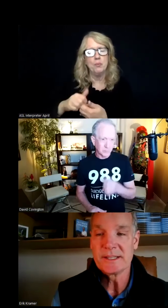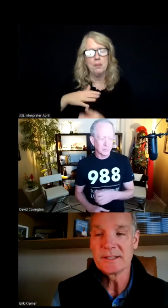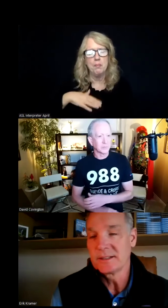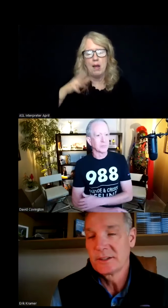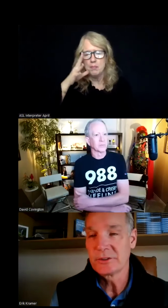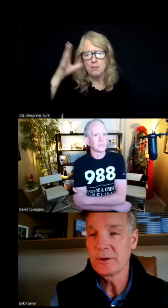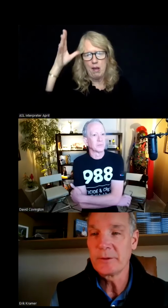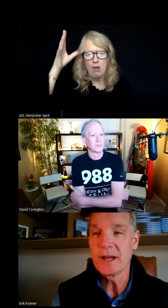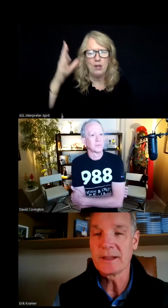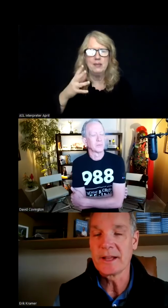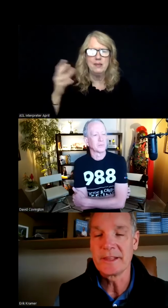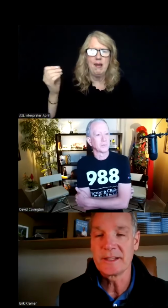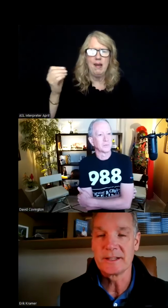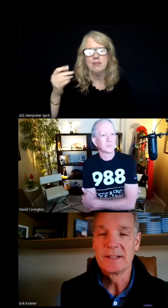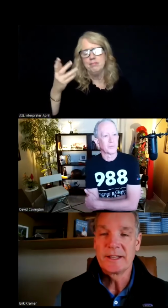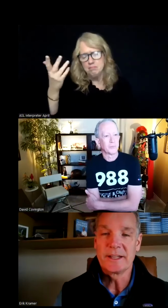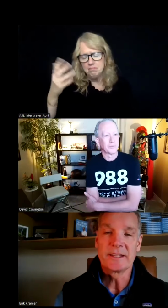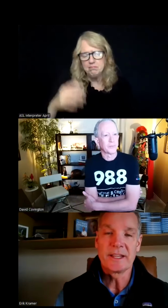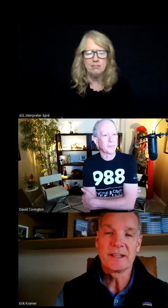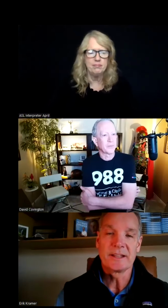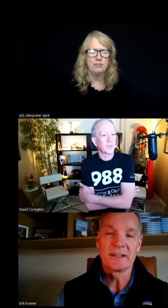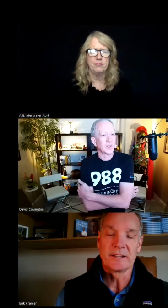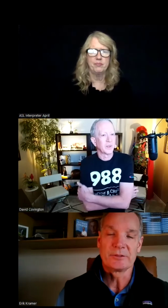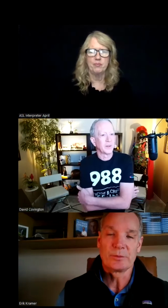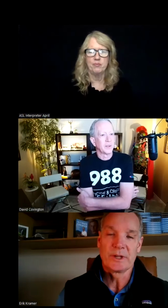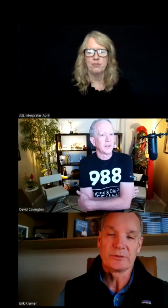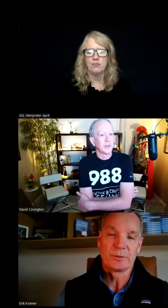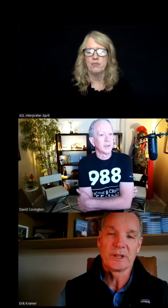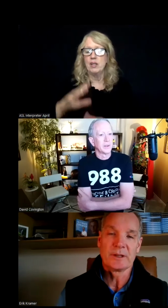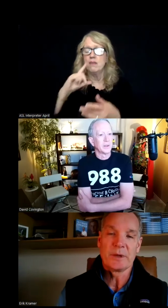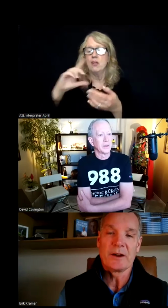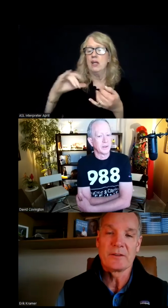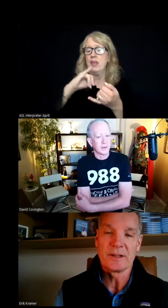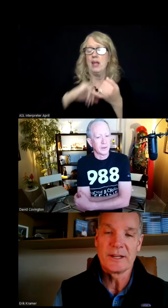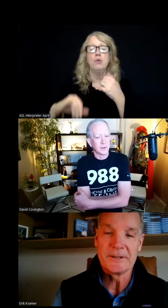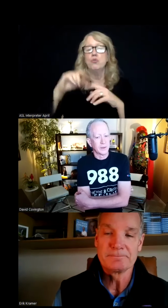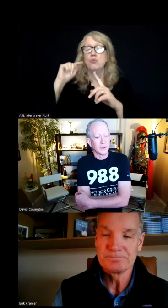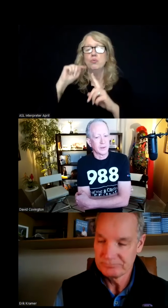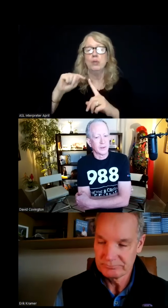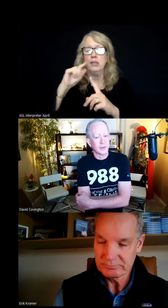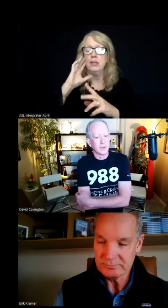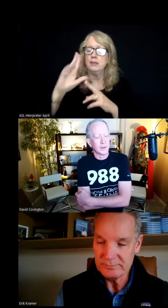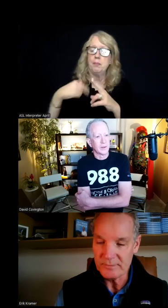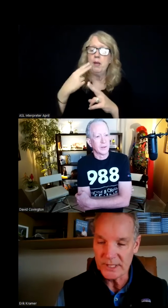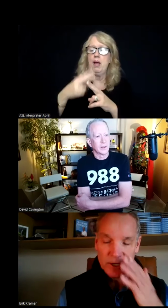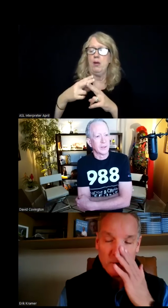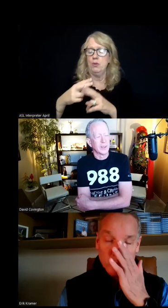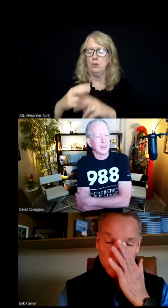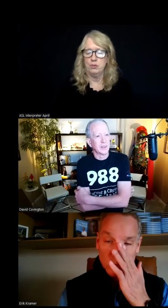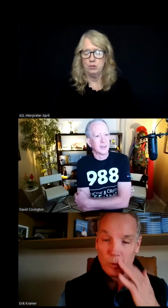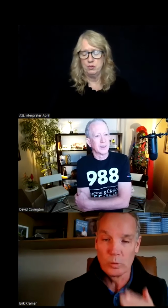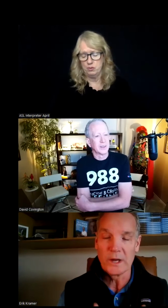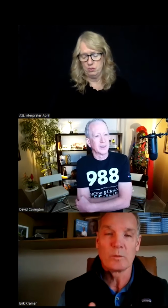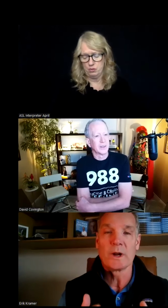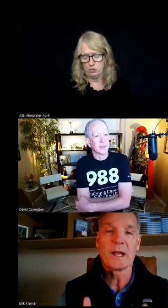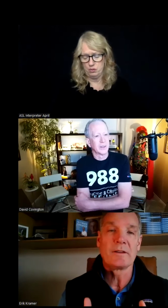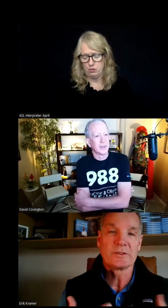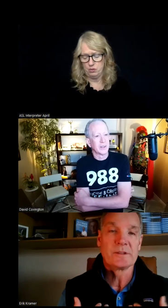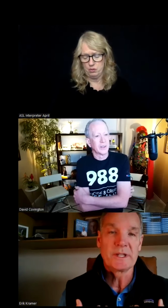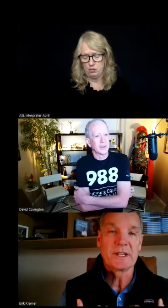And so anyway, I think in the end, it's really about you know,